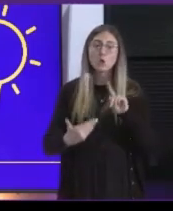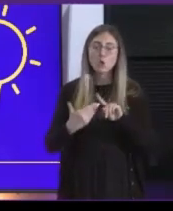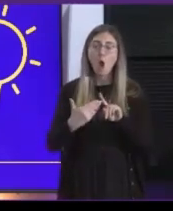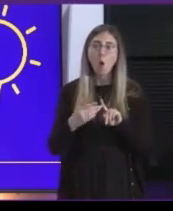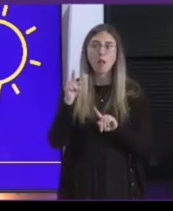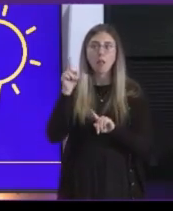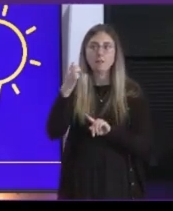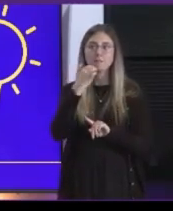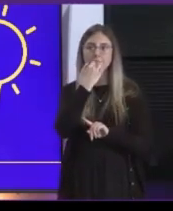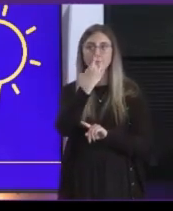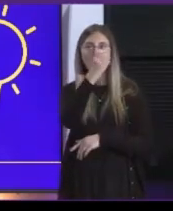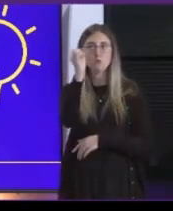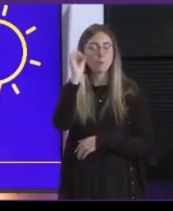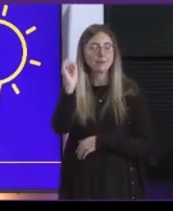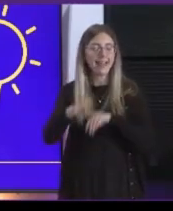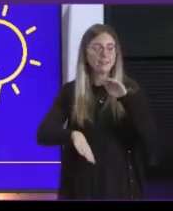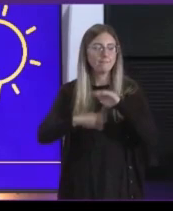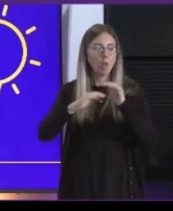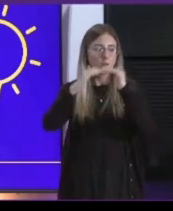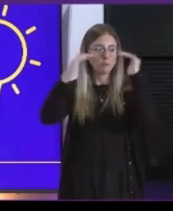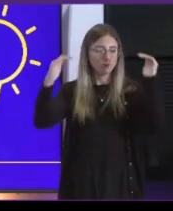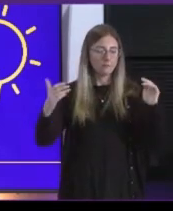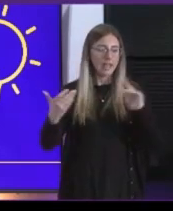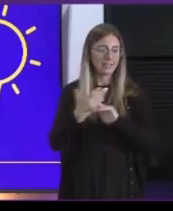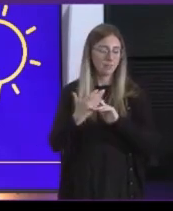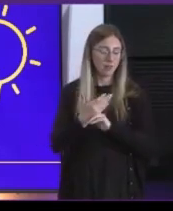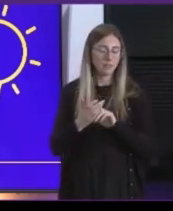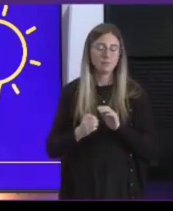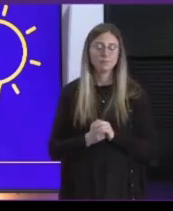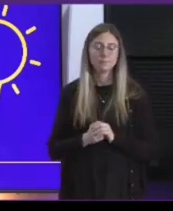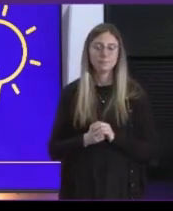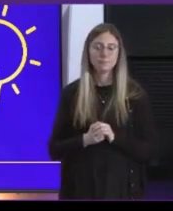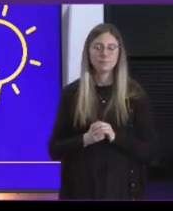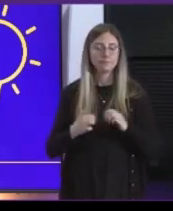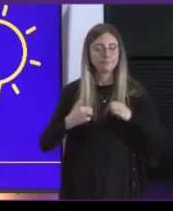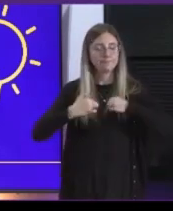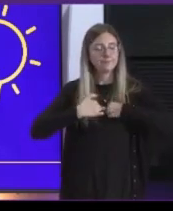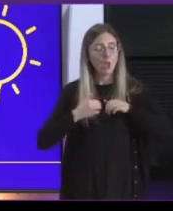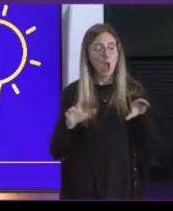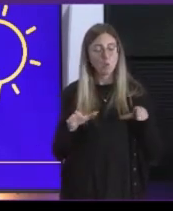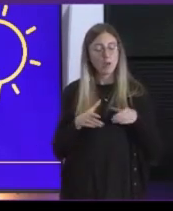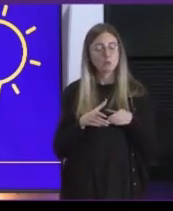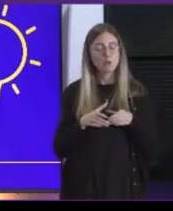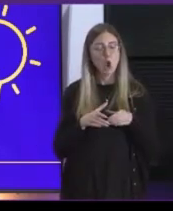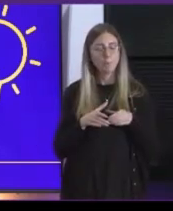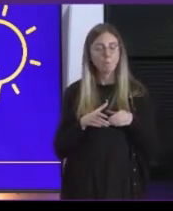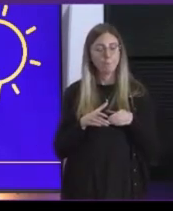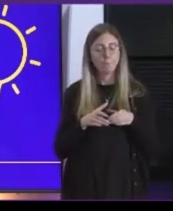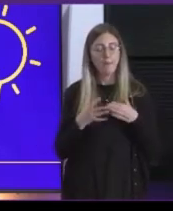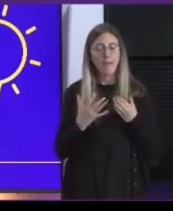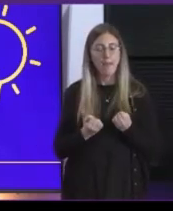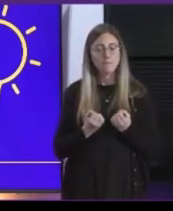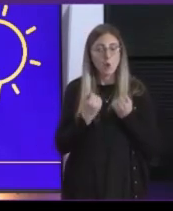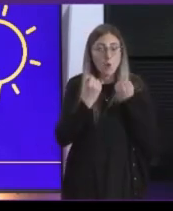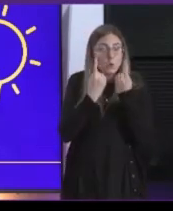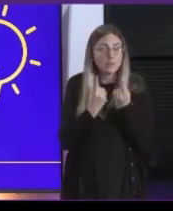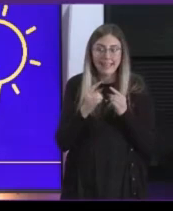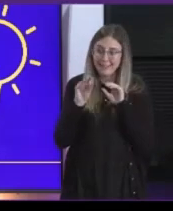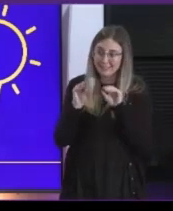100%, but they're also, at least I can say with the group that we've been working with, the groups we've been working with, they're also